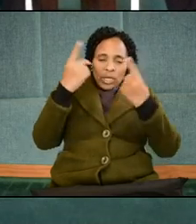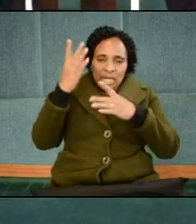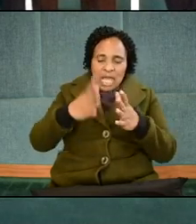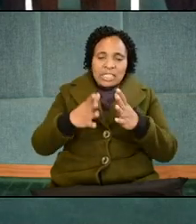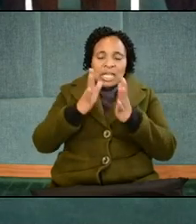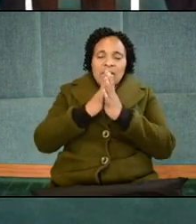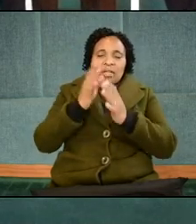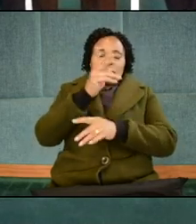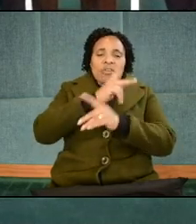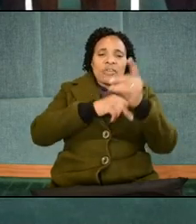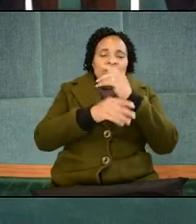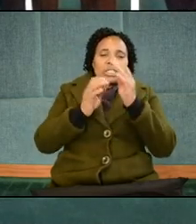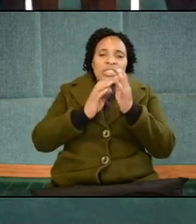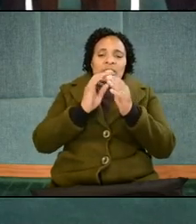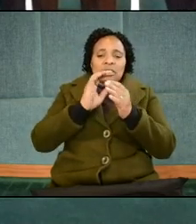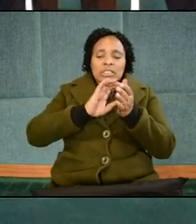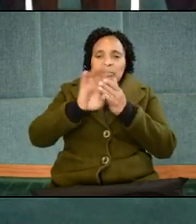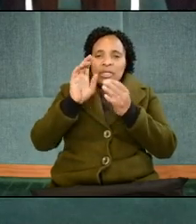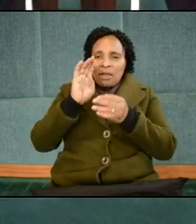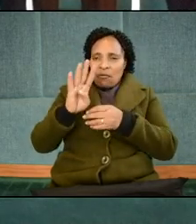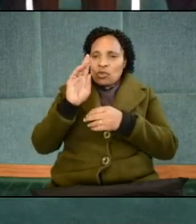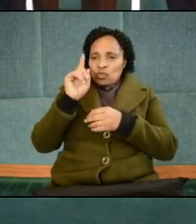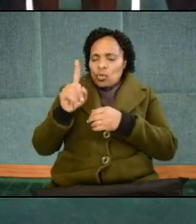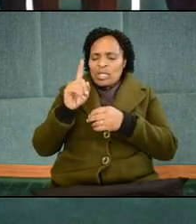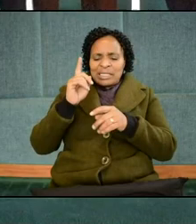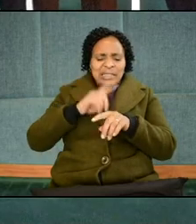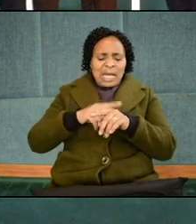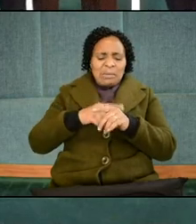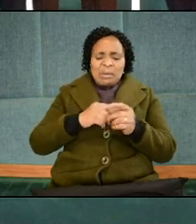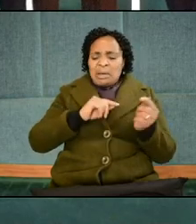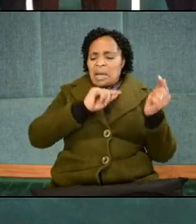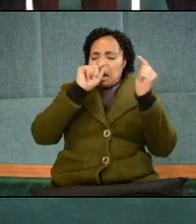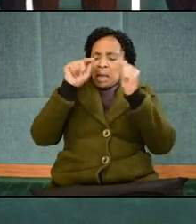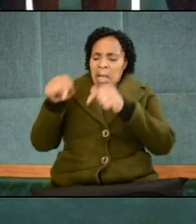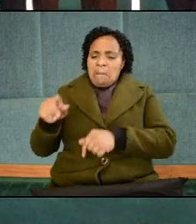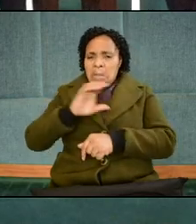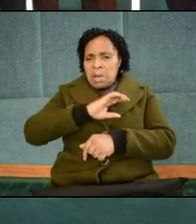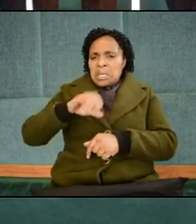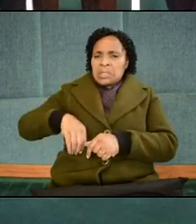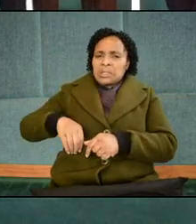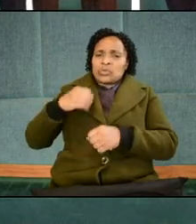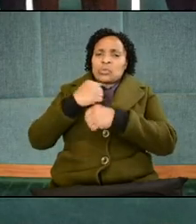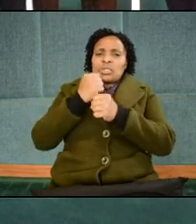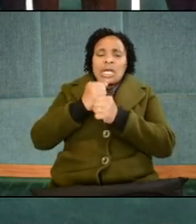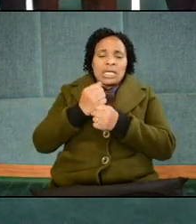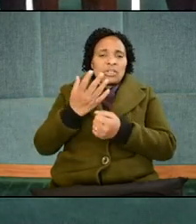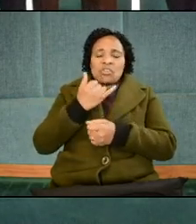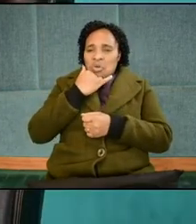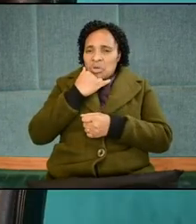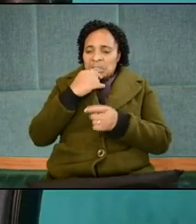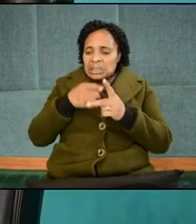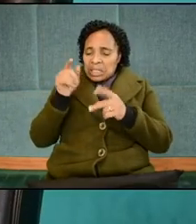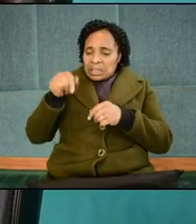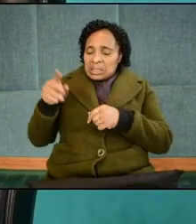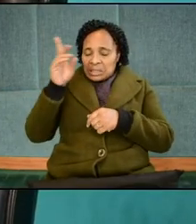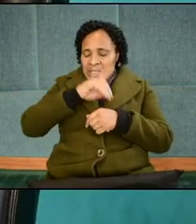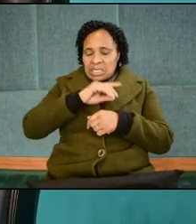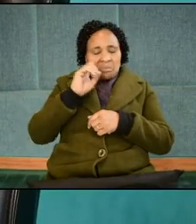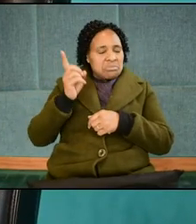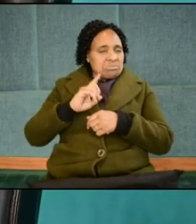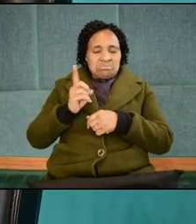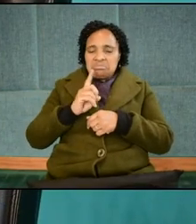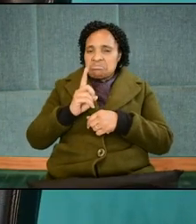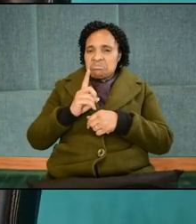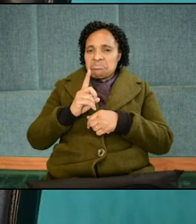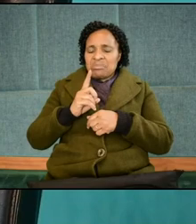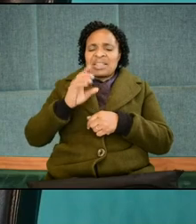chapter 41, and she says that, you know, by the time a Christian comes to the point of committing crime, it did not start that day.